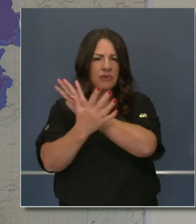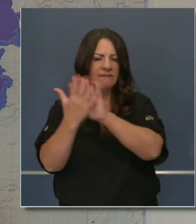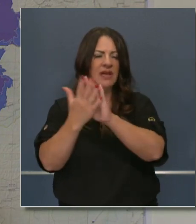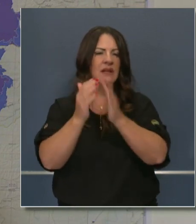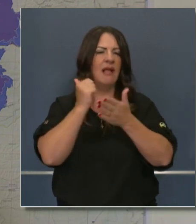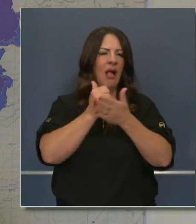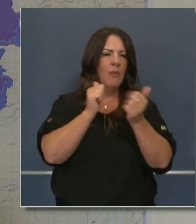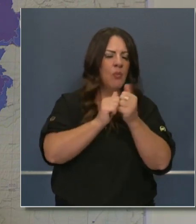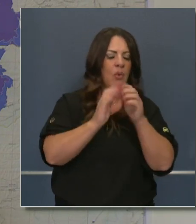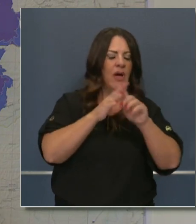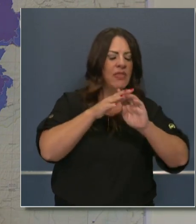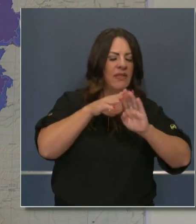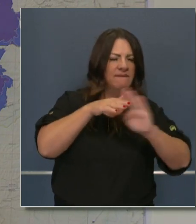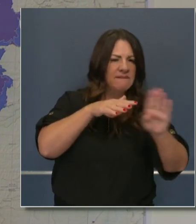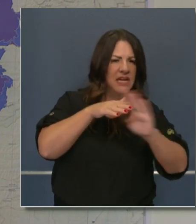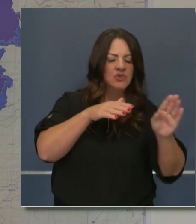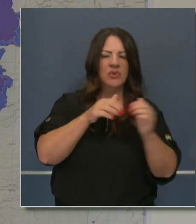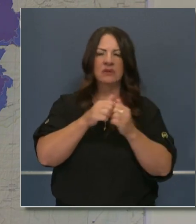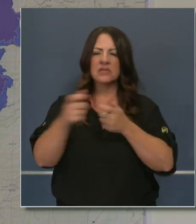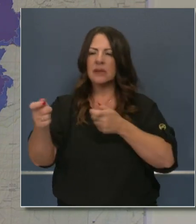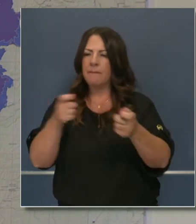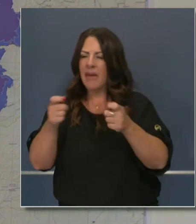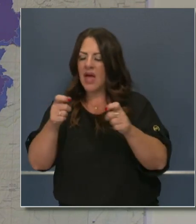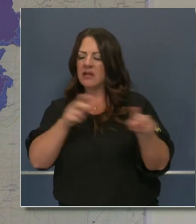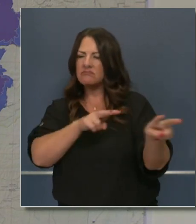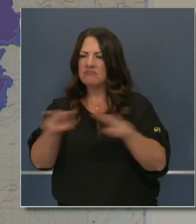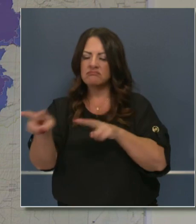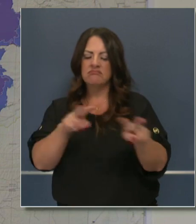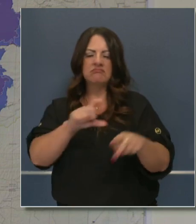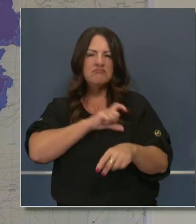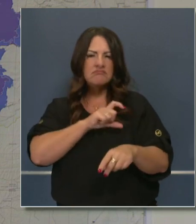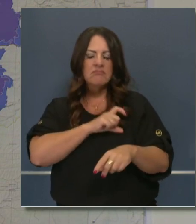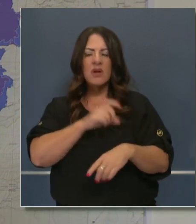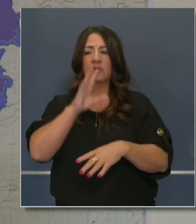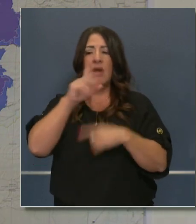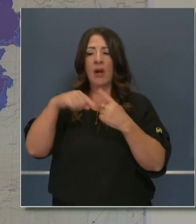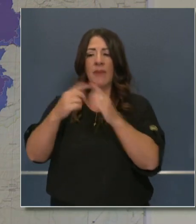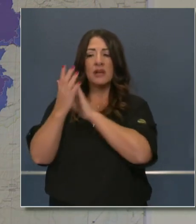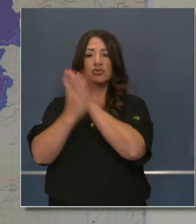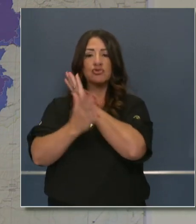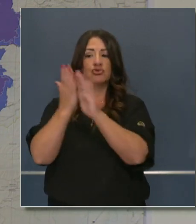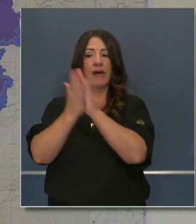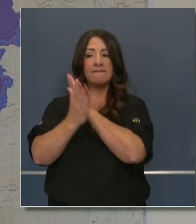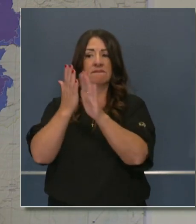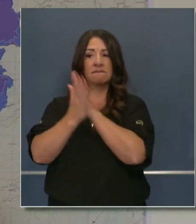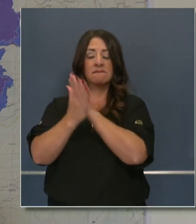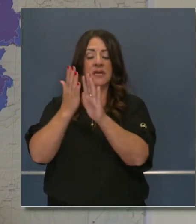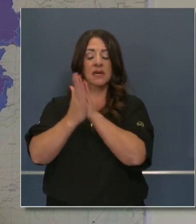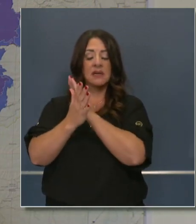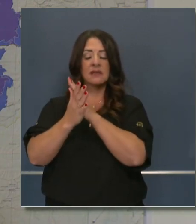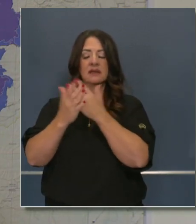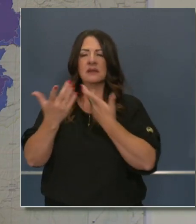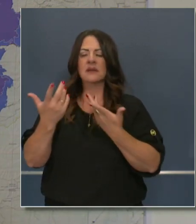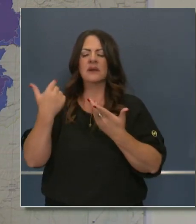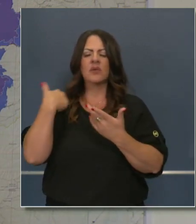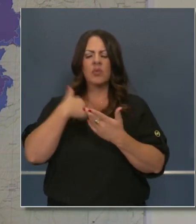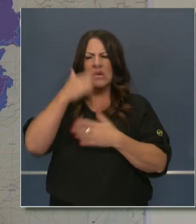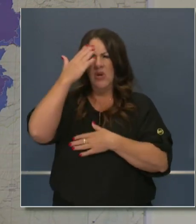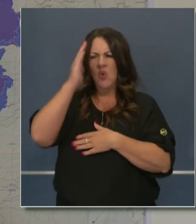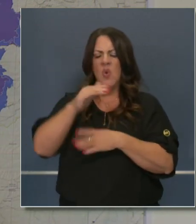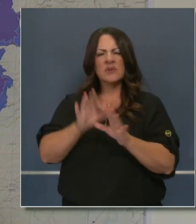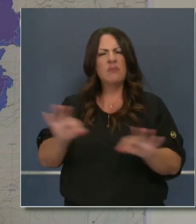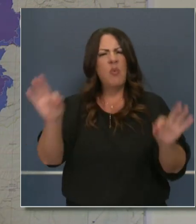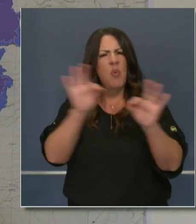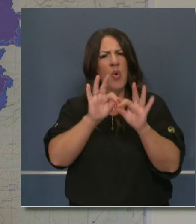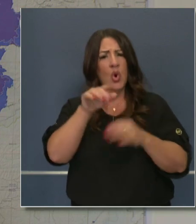evacuation, and also general law enforcement. And when I speak of traffic control, and I think the sheriff would agree, it's so important. We know that you